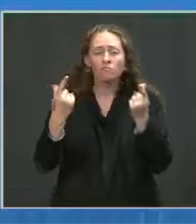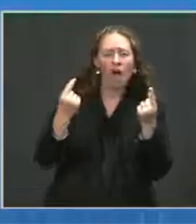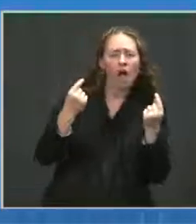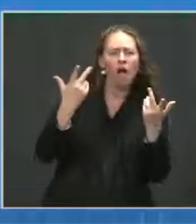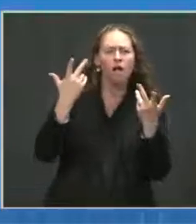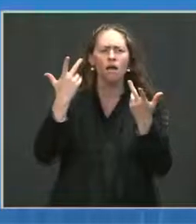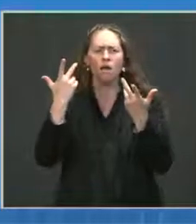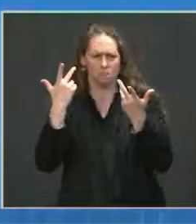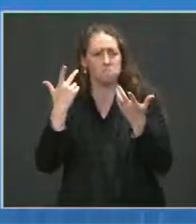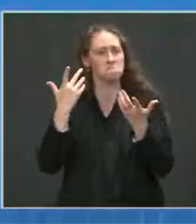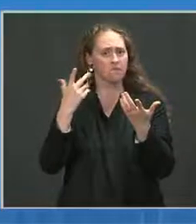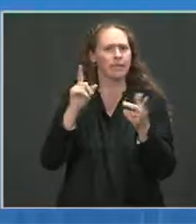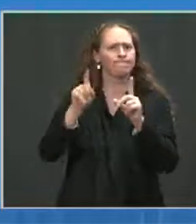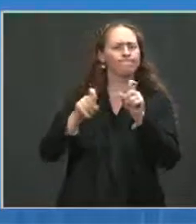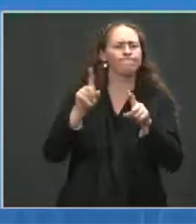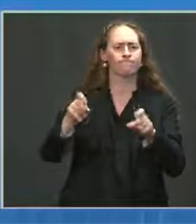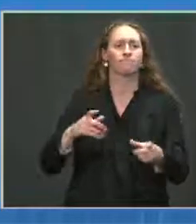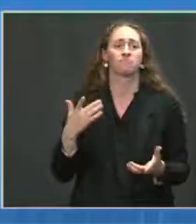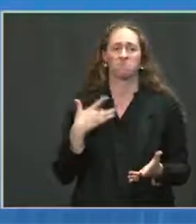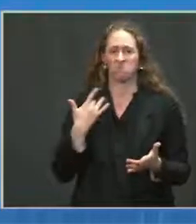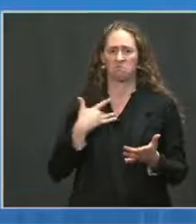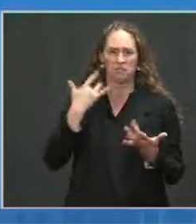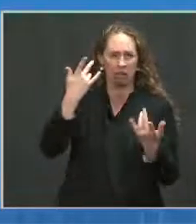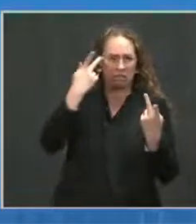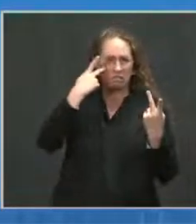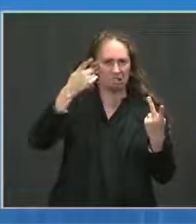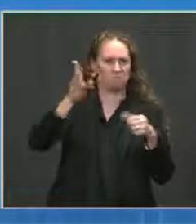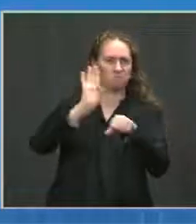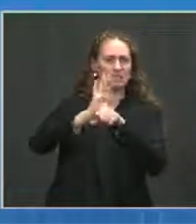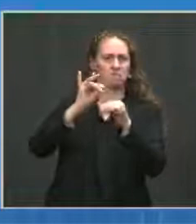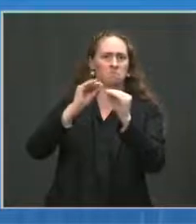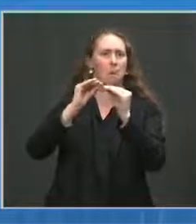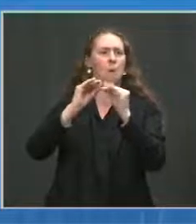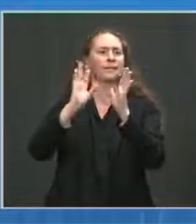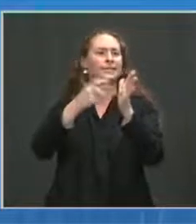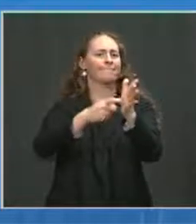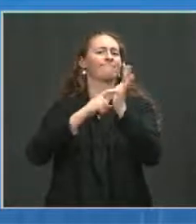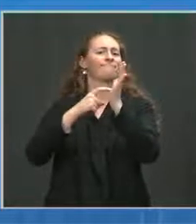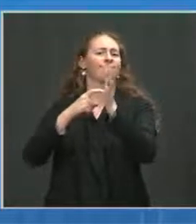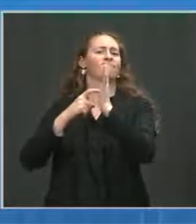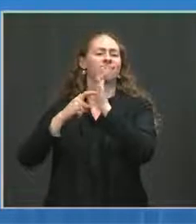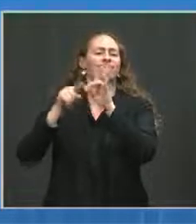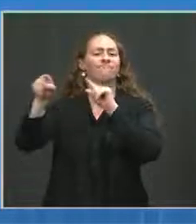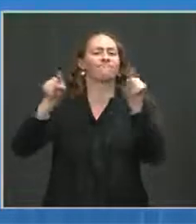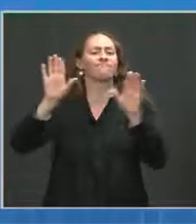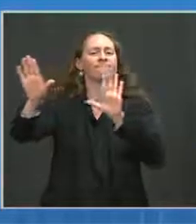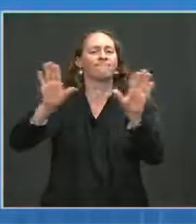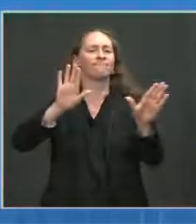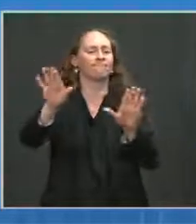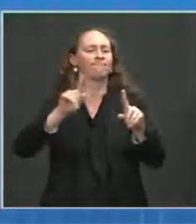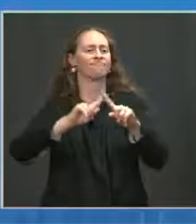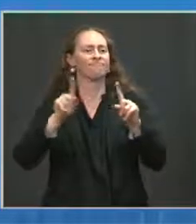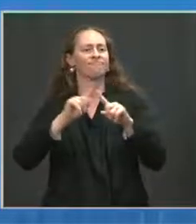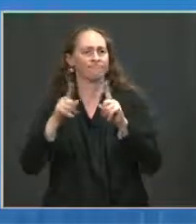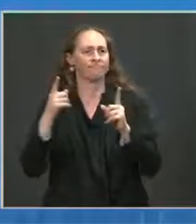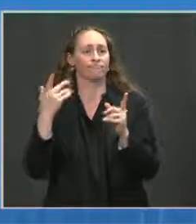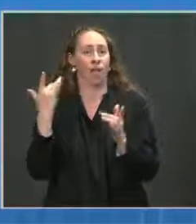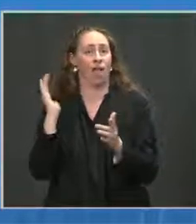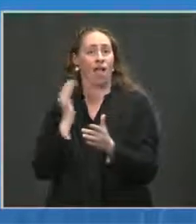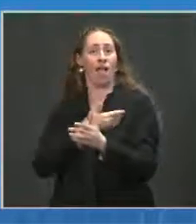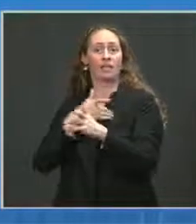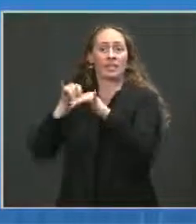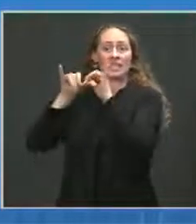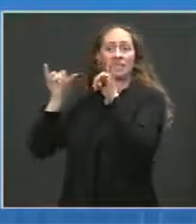the private sector. More and more companies are coming up with systems that are modeled after our system or similar to our